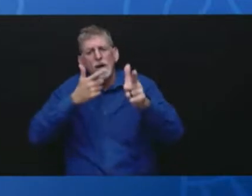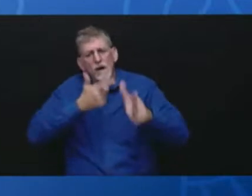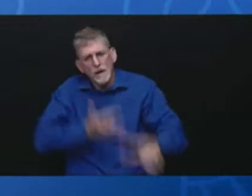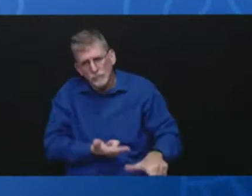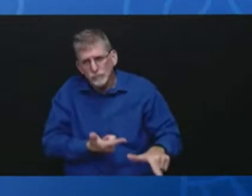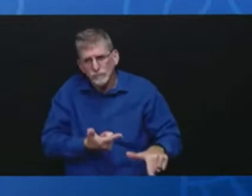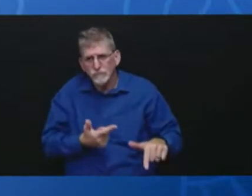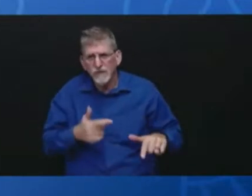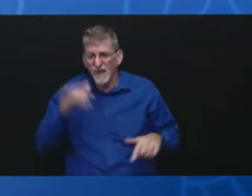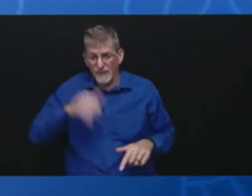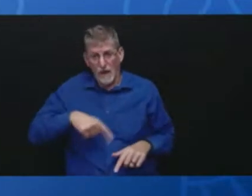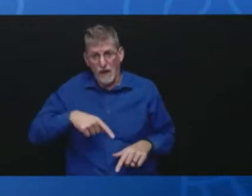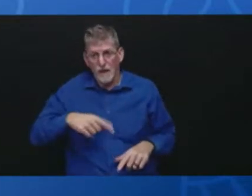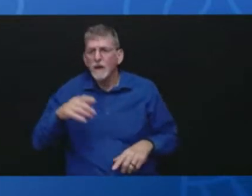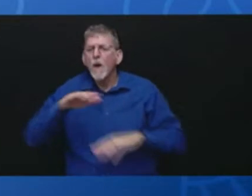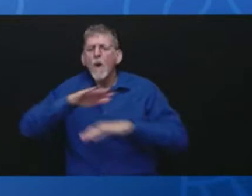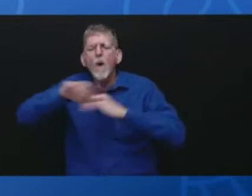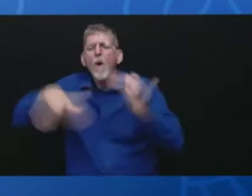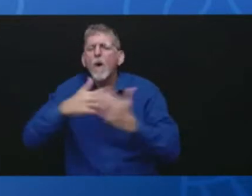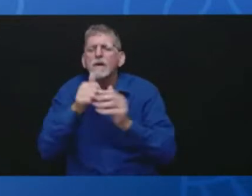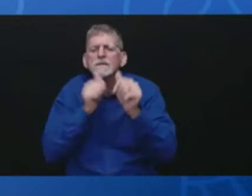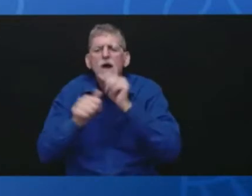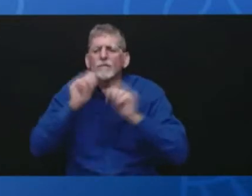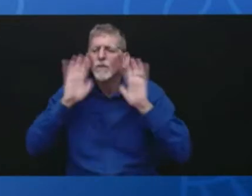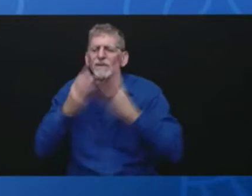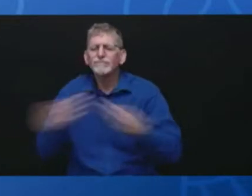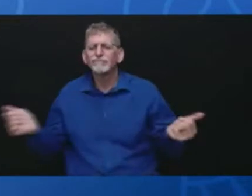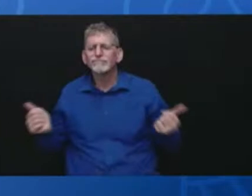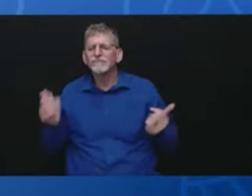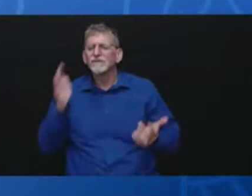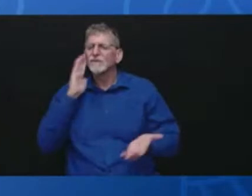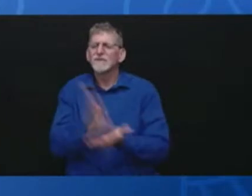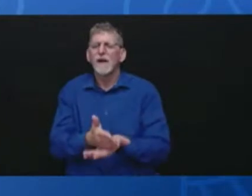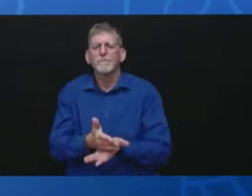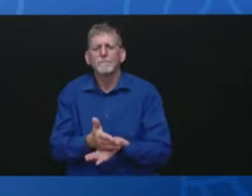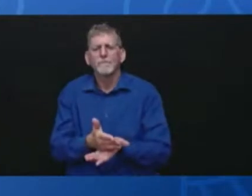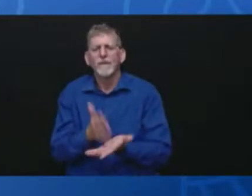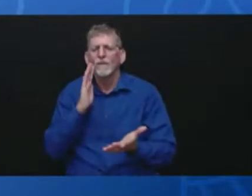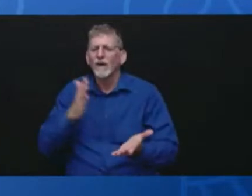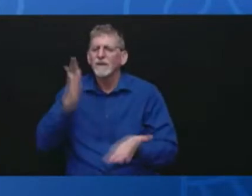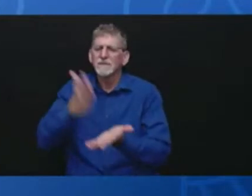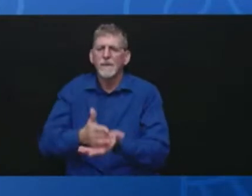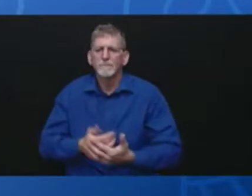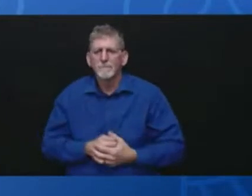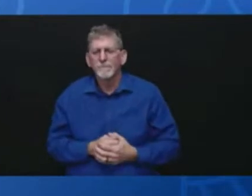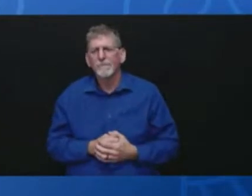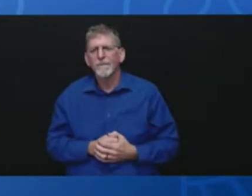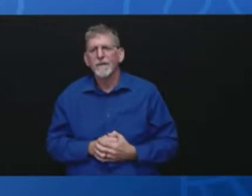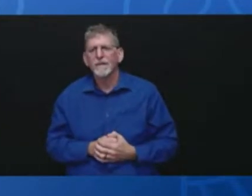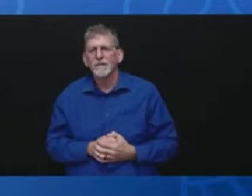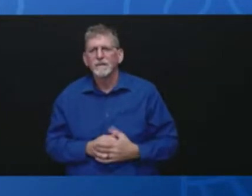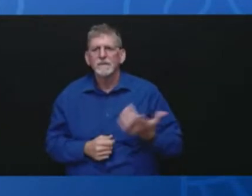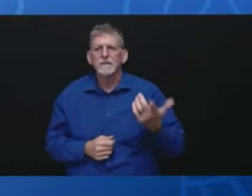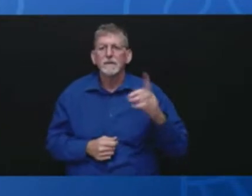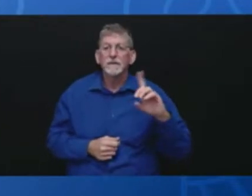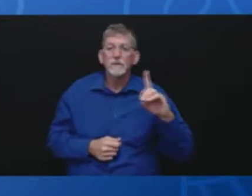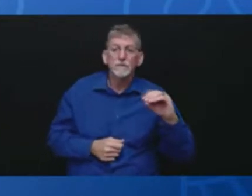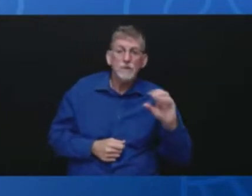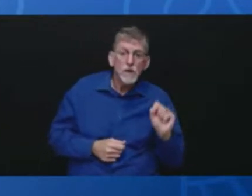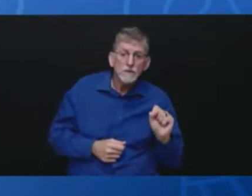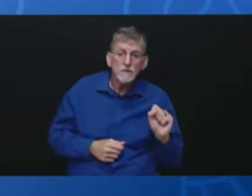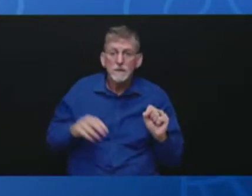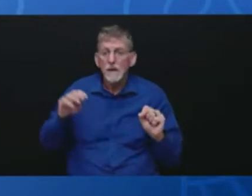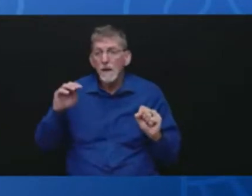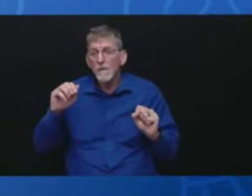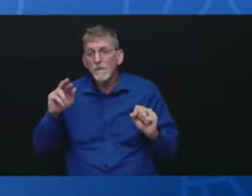end. And the questions come back, understandably, to the State Department, to Marco Rubio, to envoys, to people